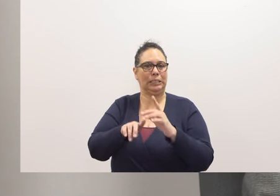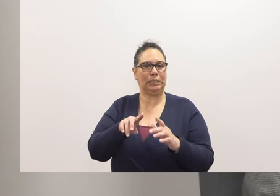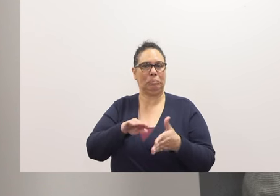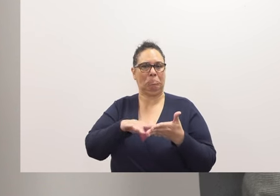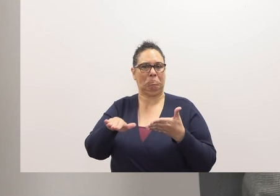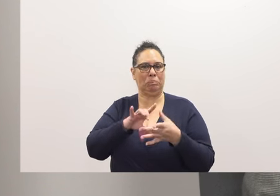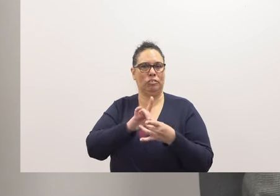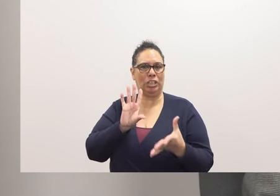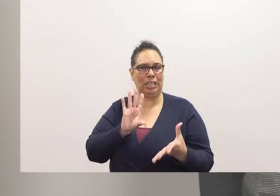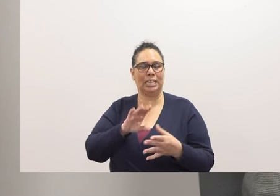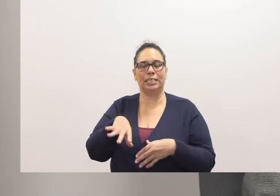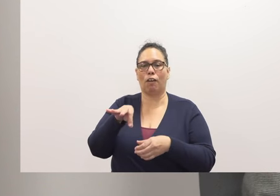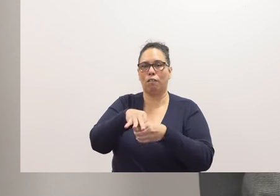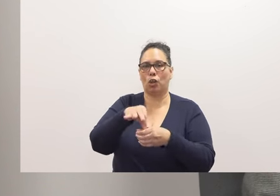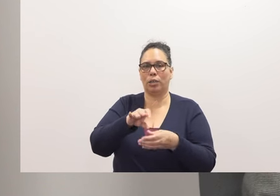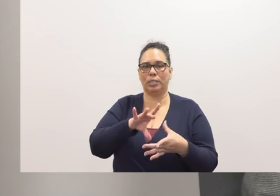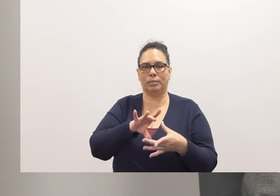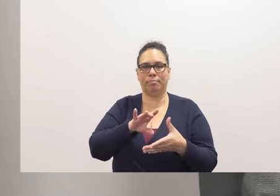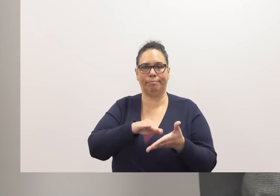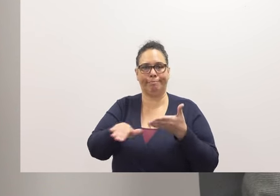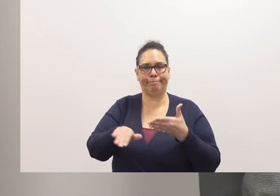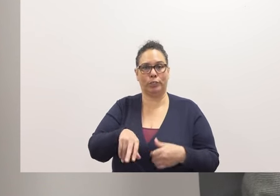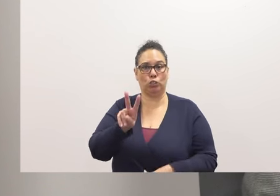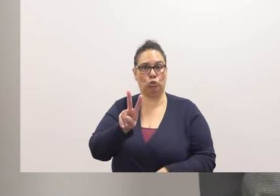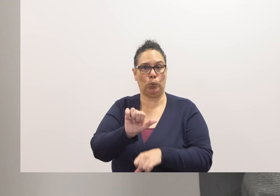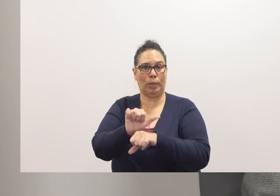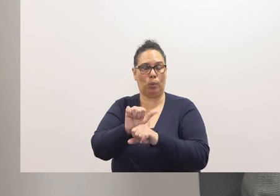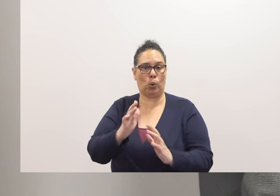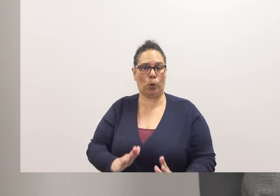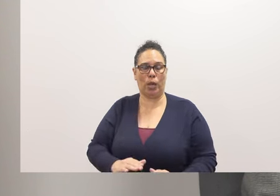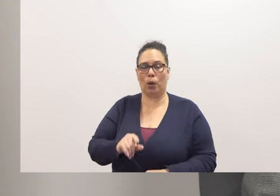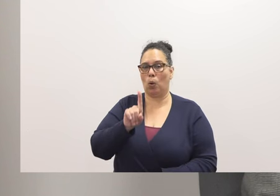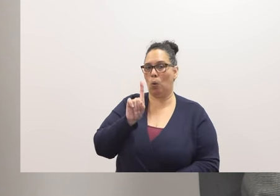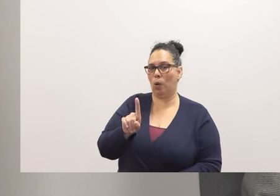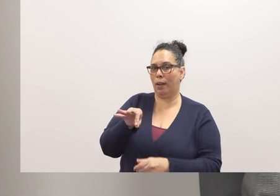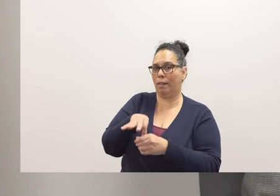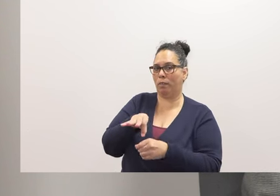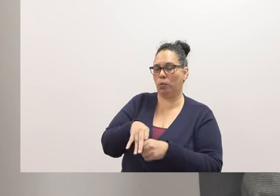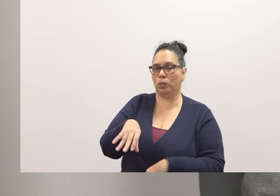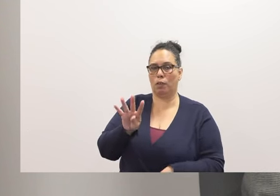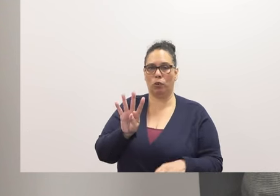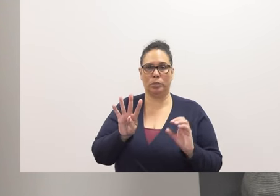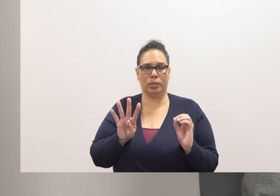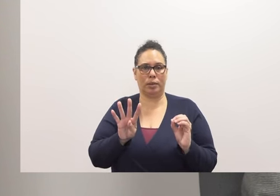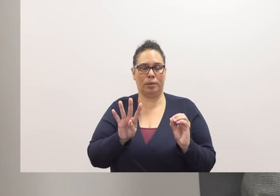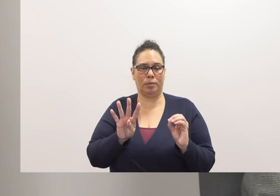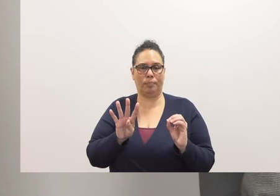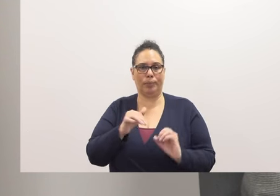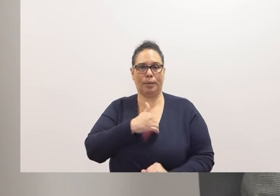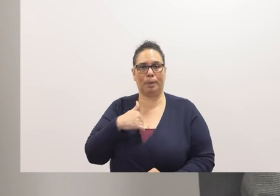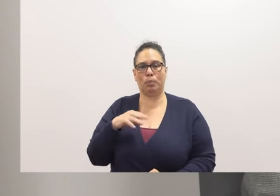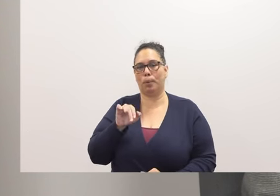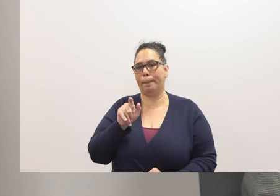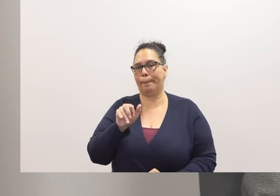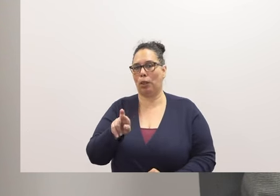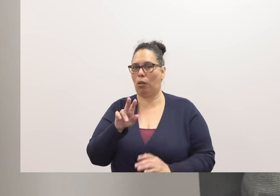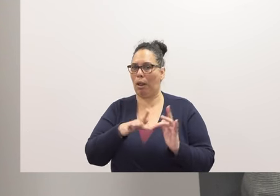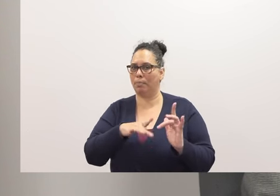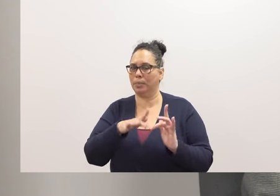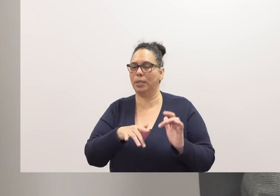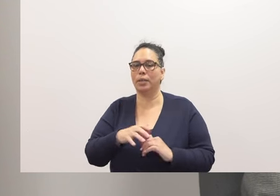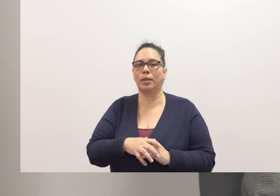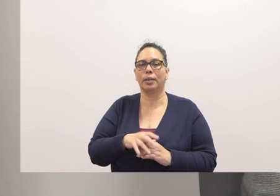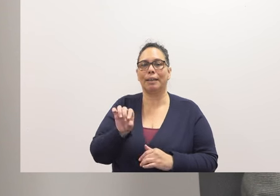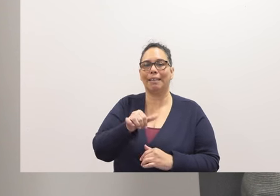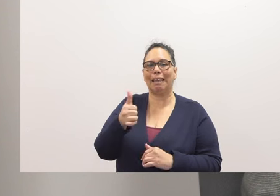the board voted to dismiss two employees. In one dismissal, the vote was 4-0, with member Miller absent, and in